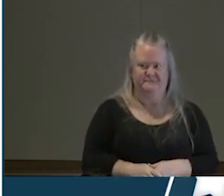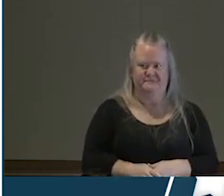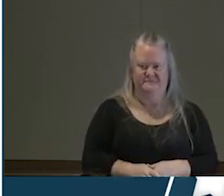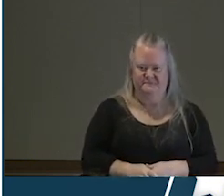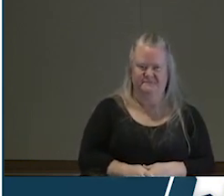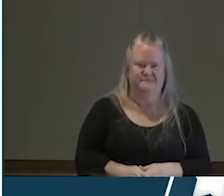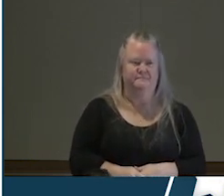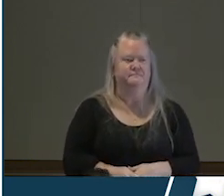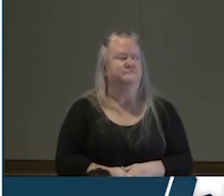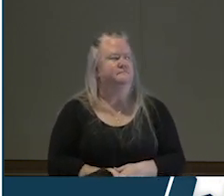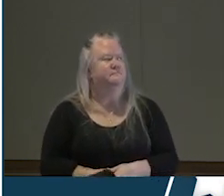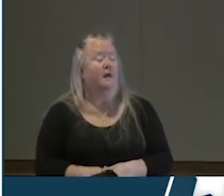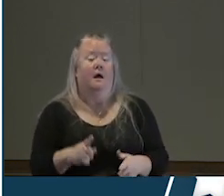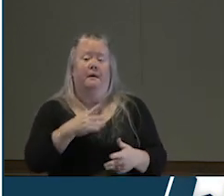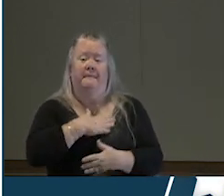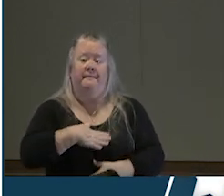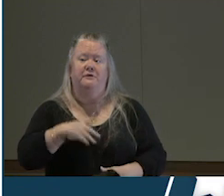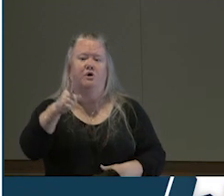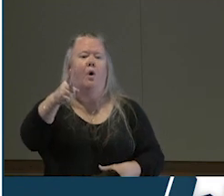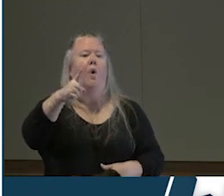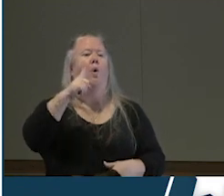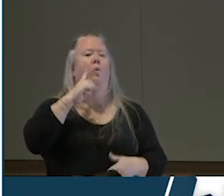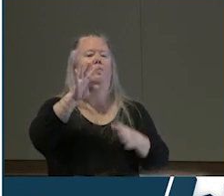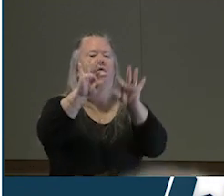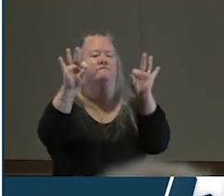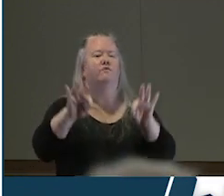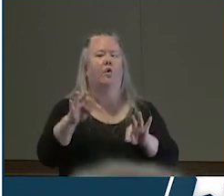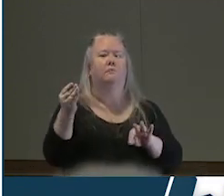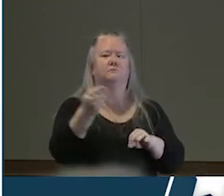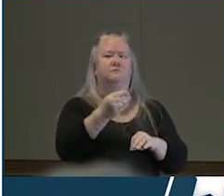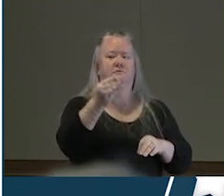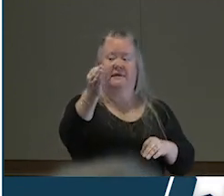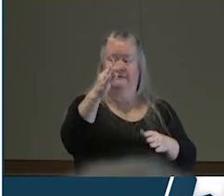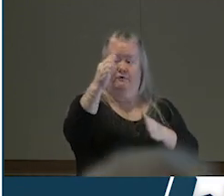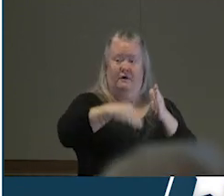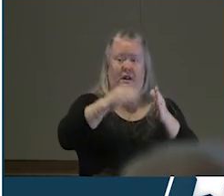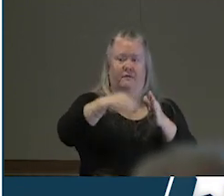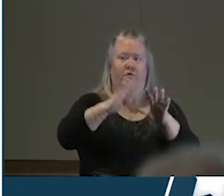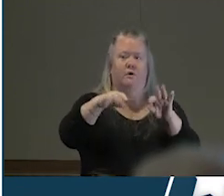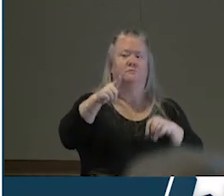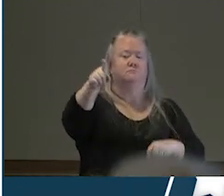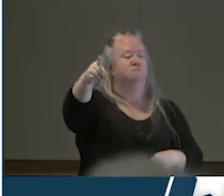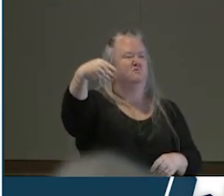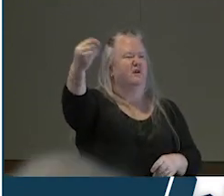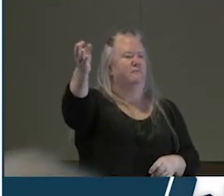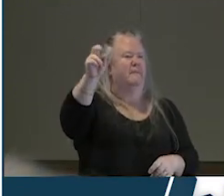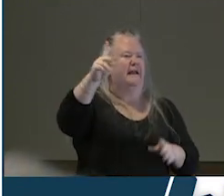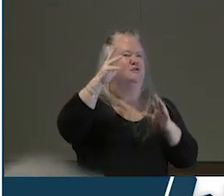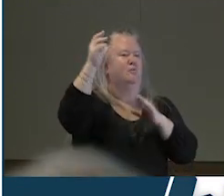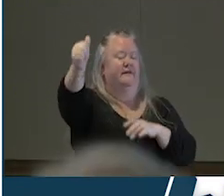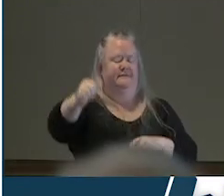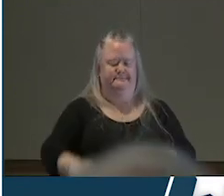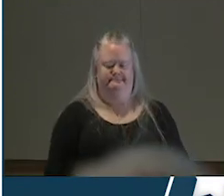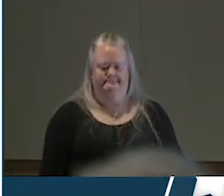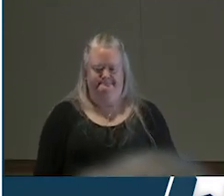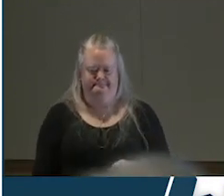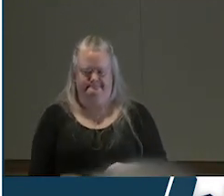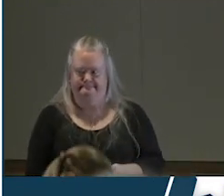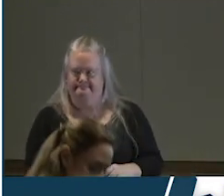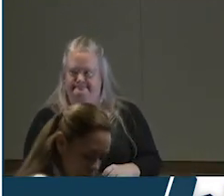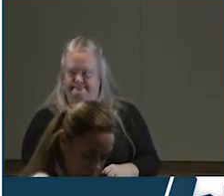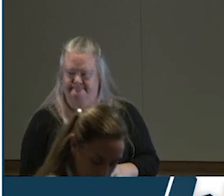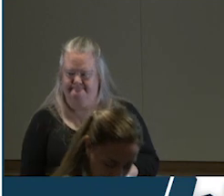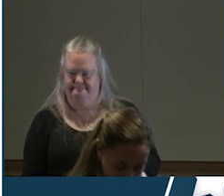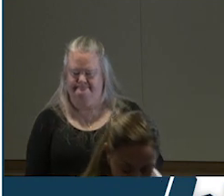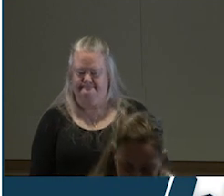pleasure. You can hand back the forms to Coley as you leave, and we will certainly, like I